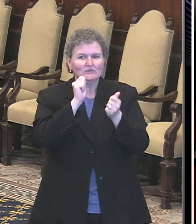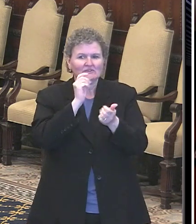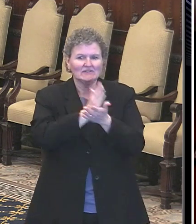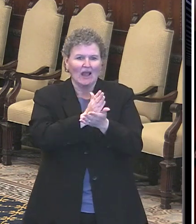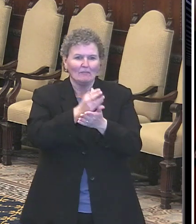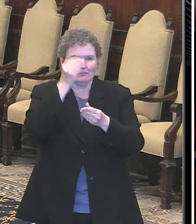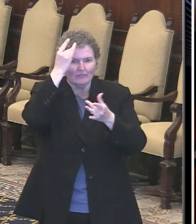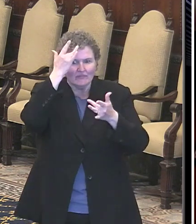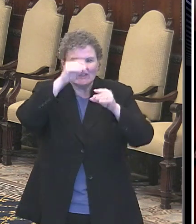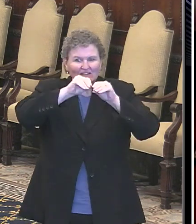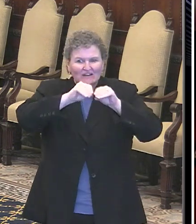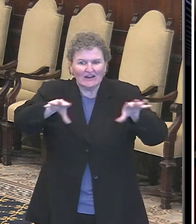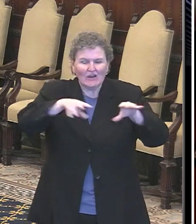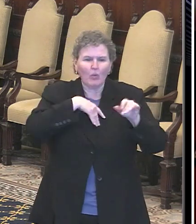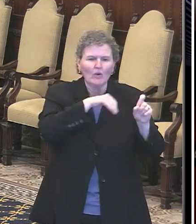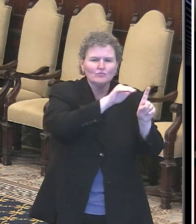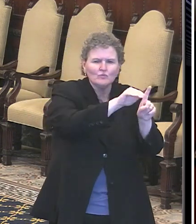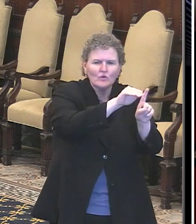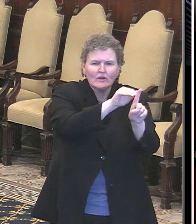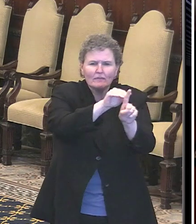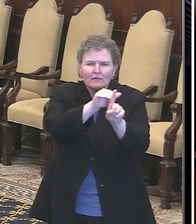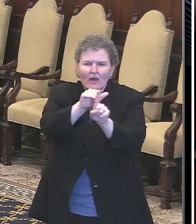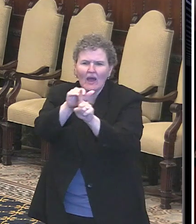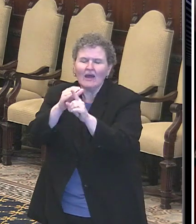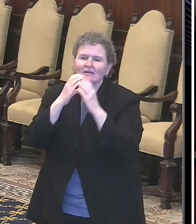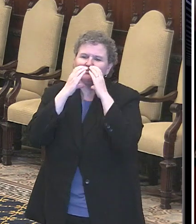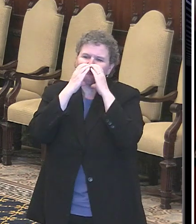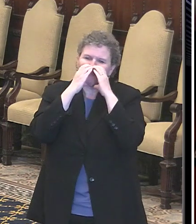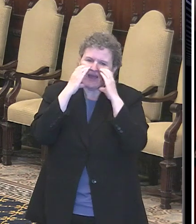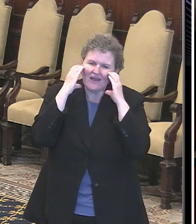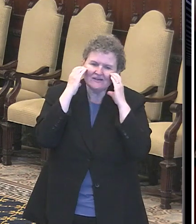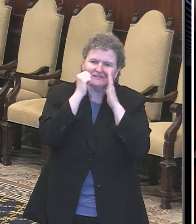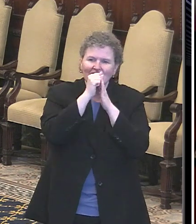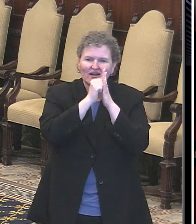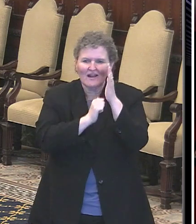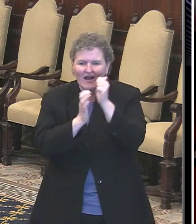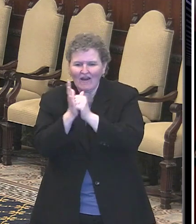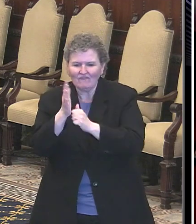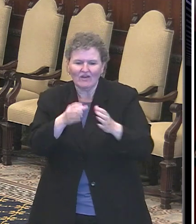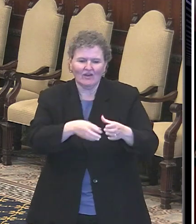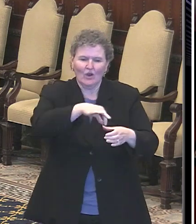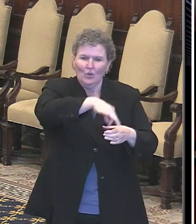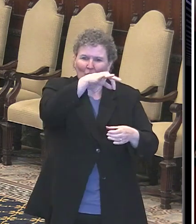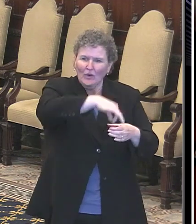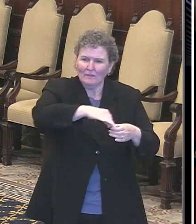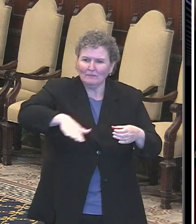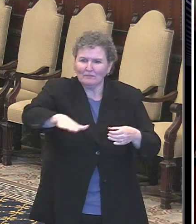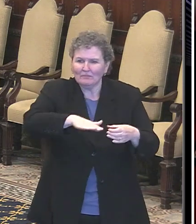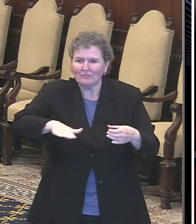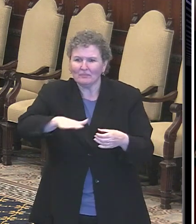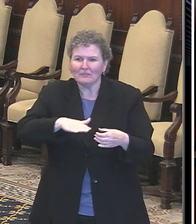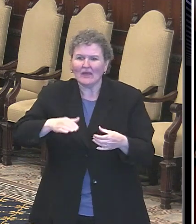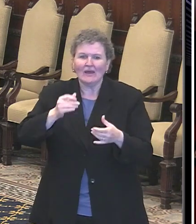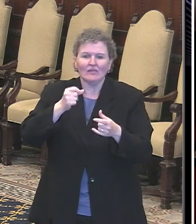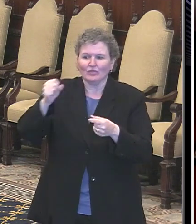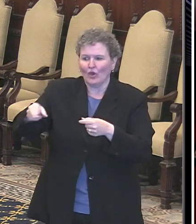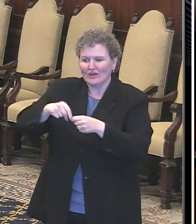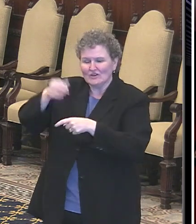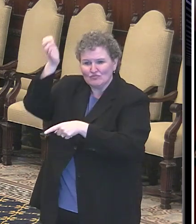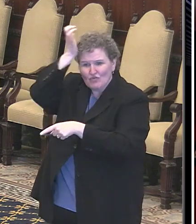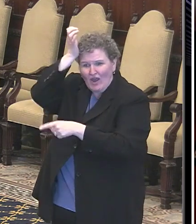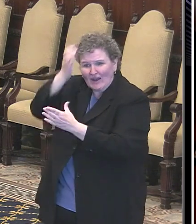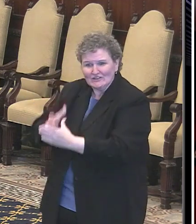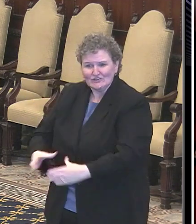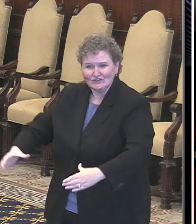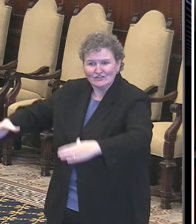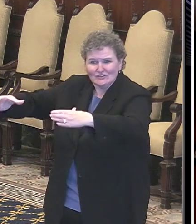residents to please dispose of masks, gloves, and wipes properly. We are seeing a large increase in the amount of personal protective equipment